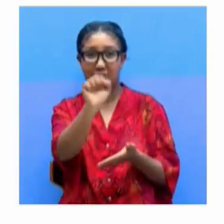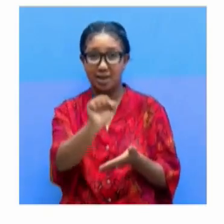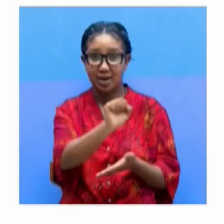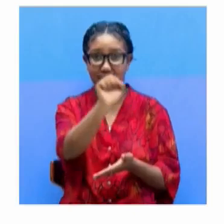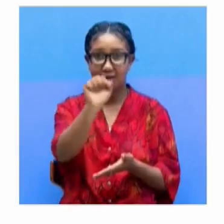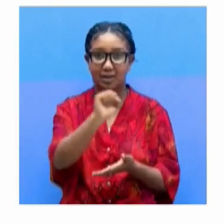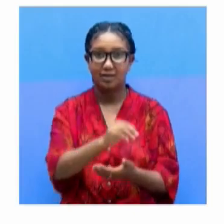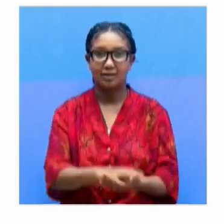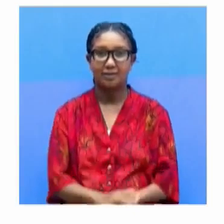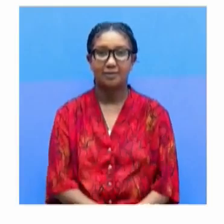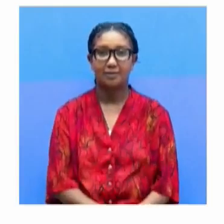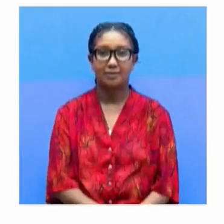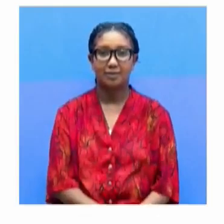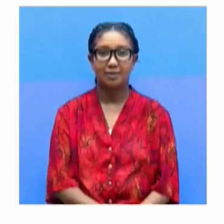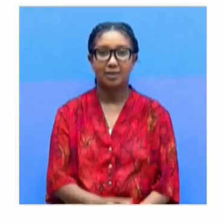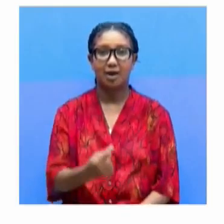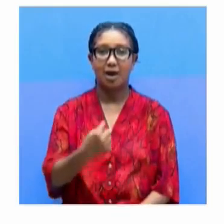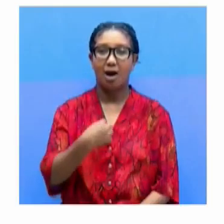yes, I went